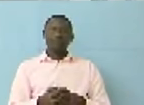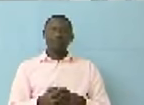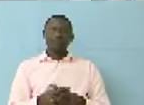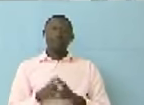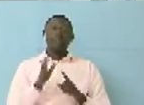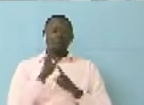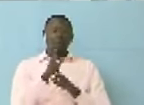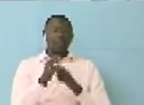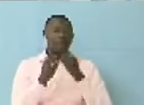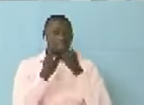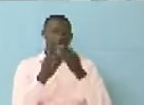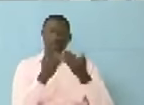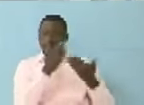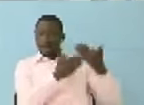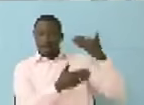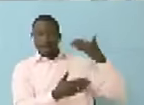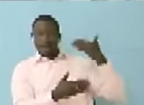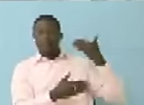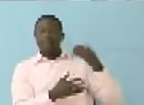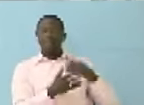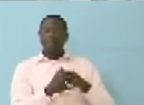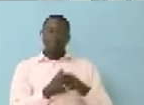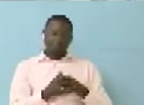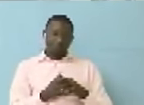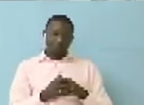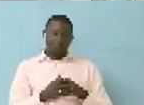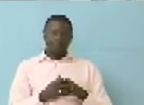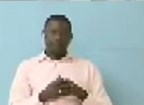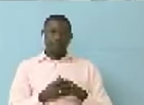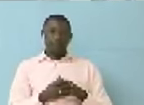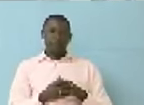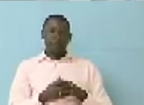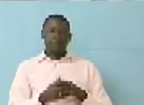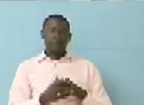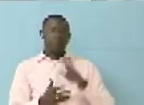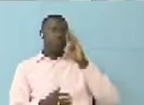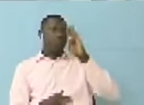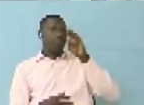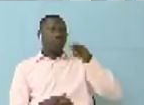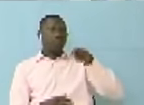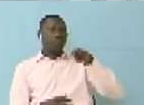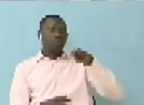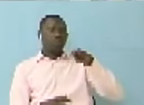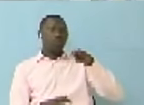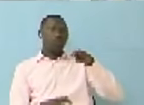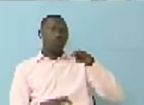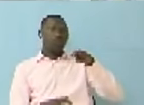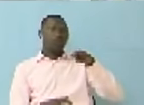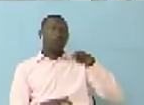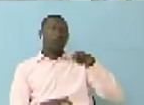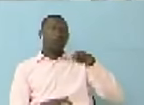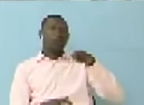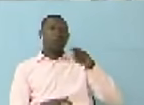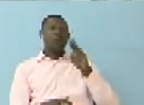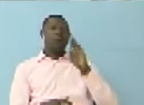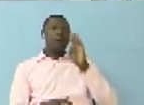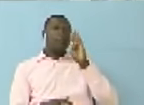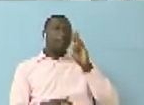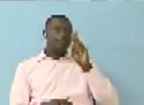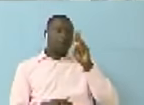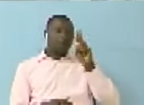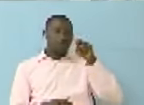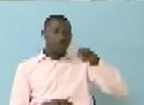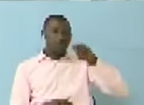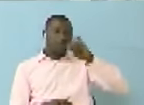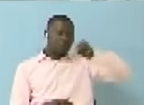This is false. I'll give my explanation. Please go on. Like I said earlier on, Bunja's involvement was the first to be known.